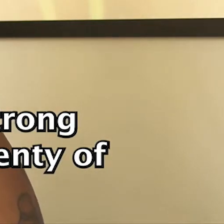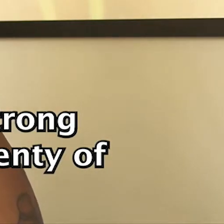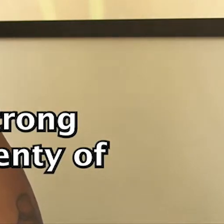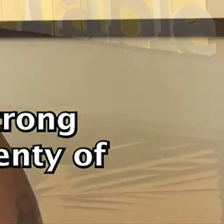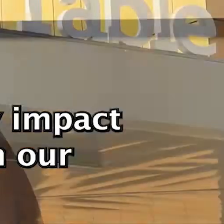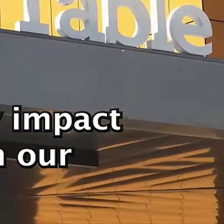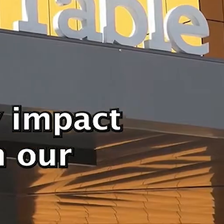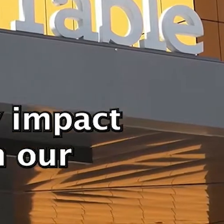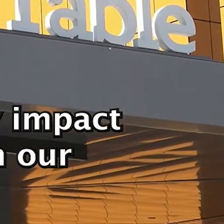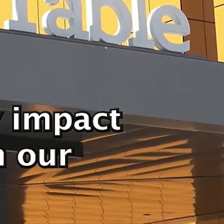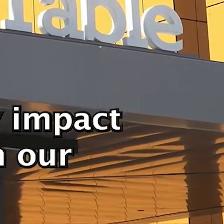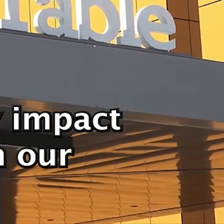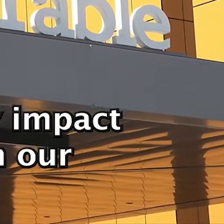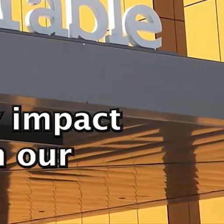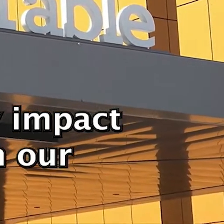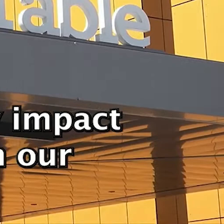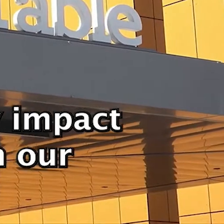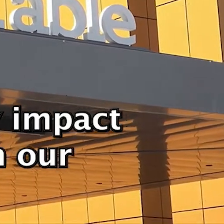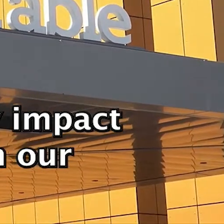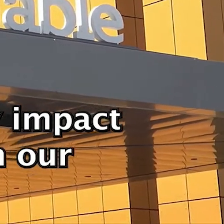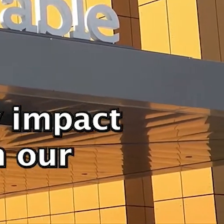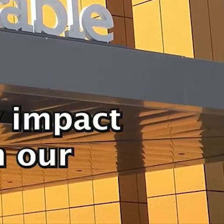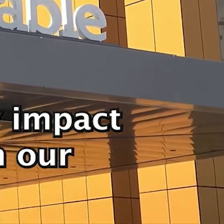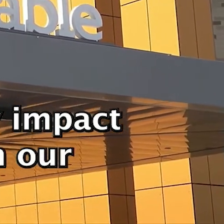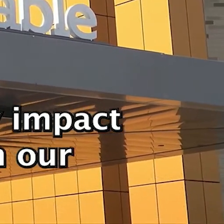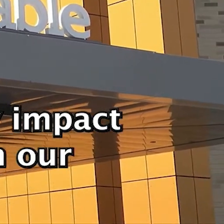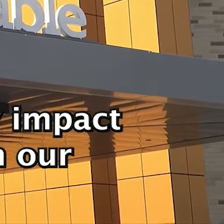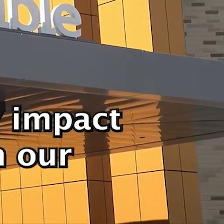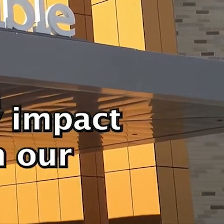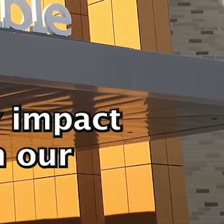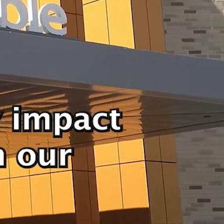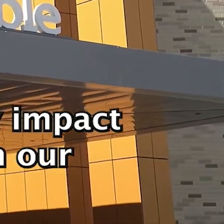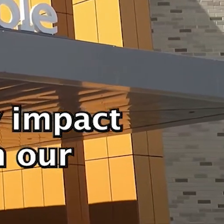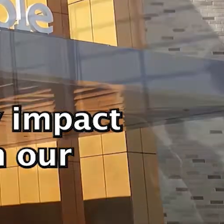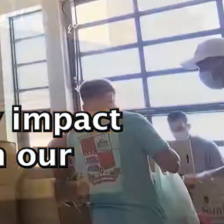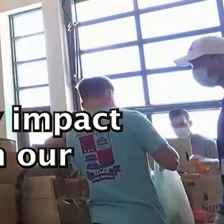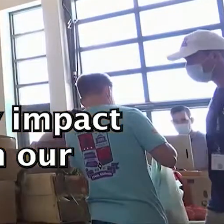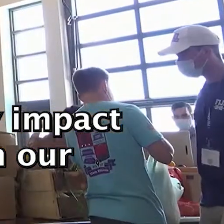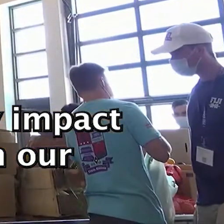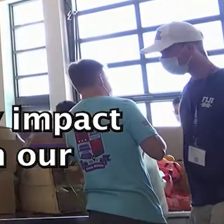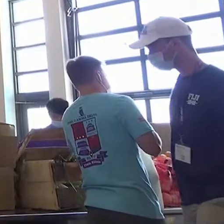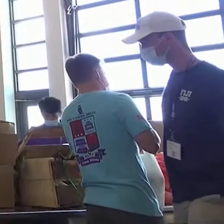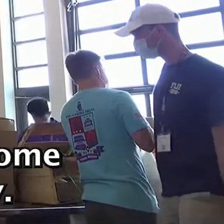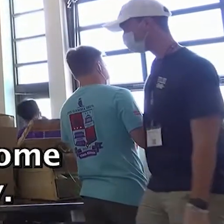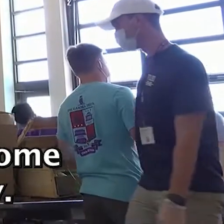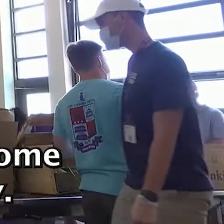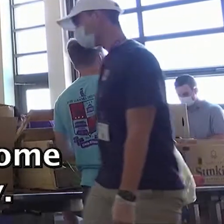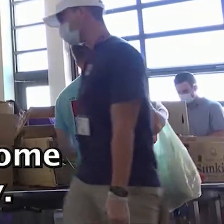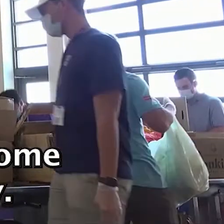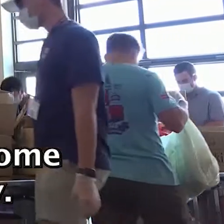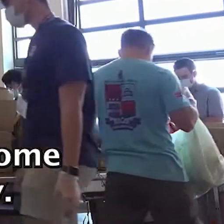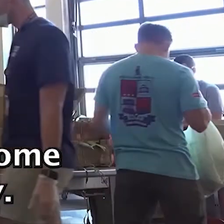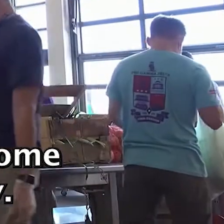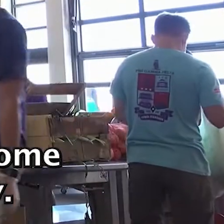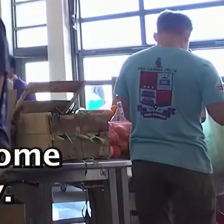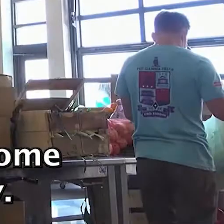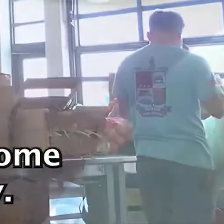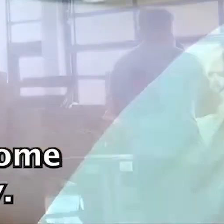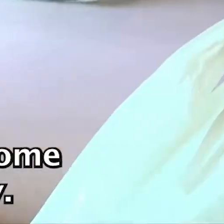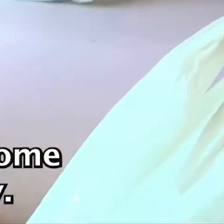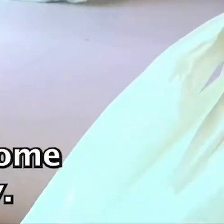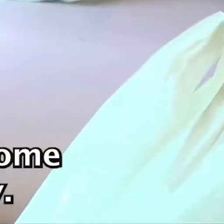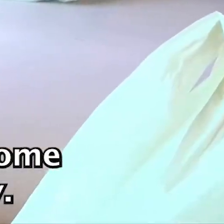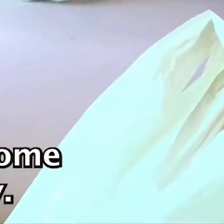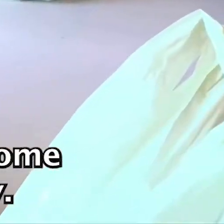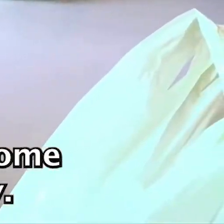plenty of benefits here at Martha's Table that directly impact and help the mothers, such as we have our markets, which moms can always come and